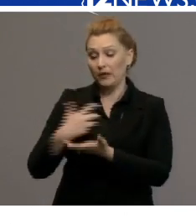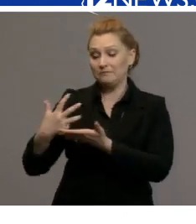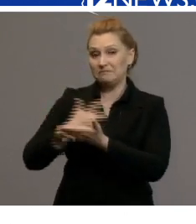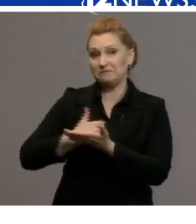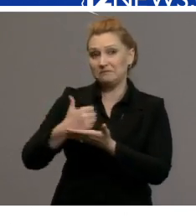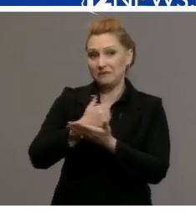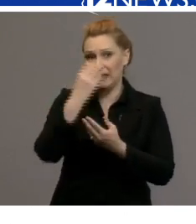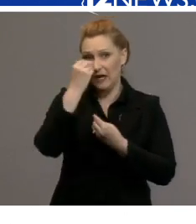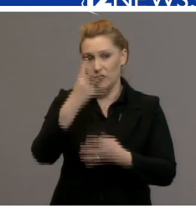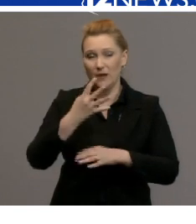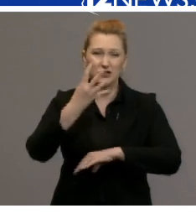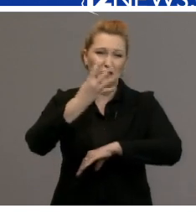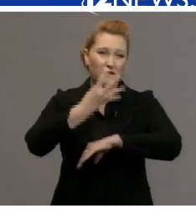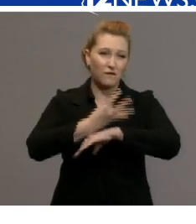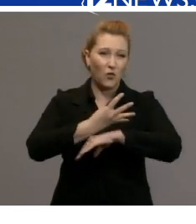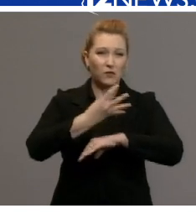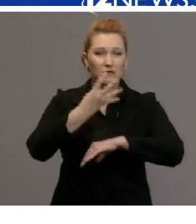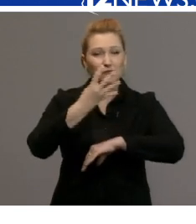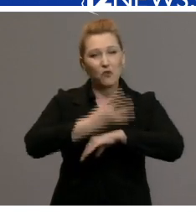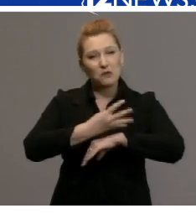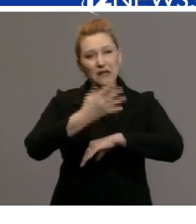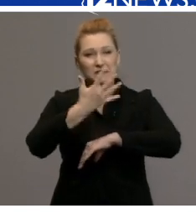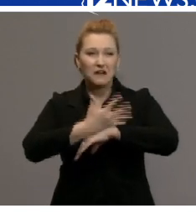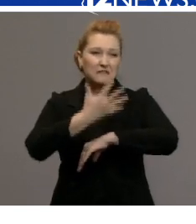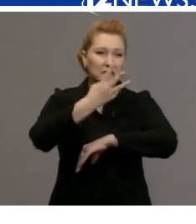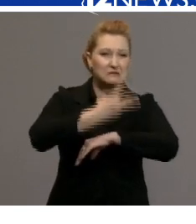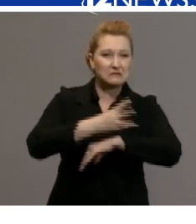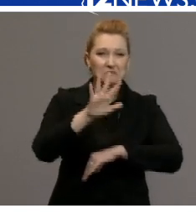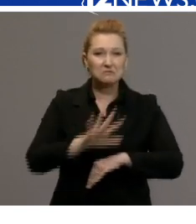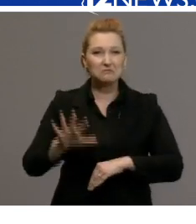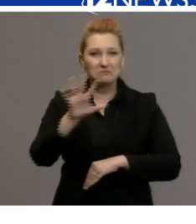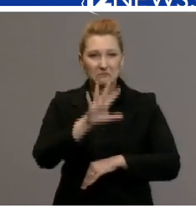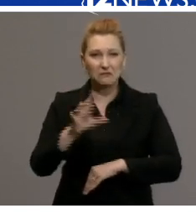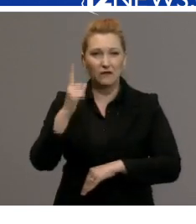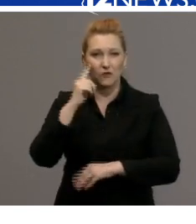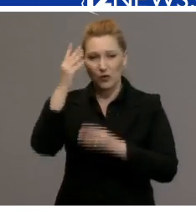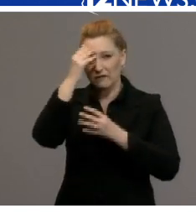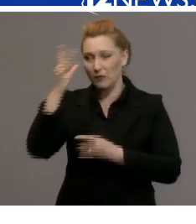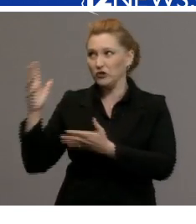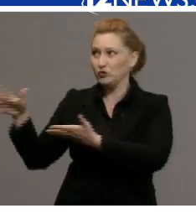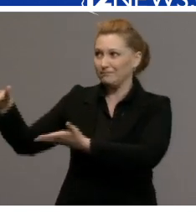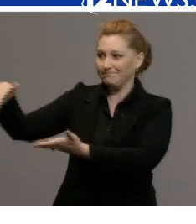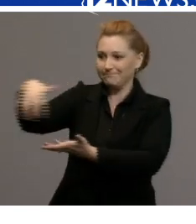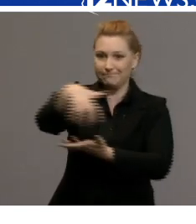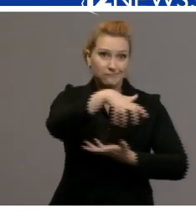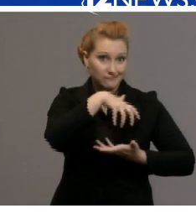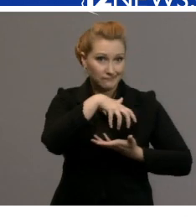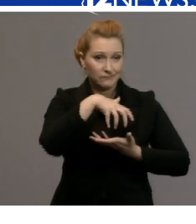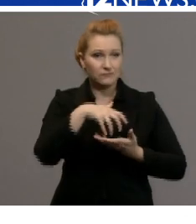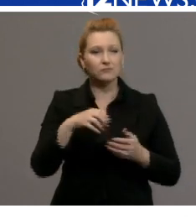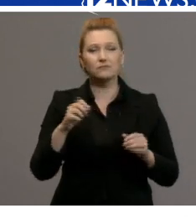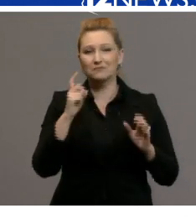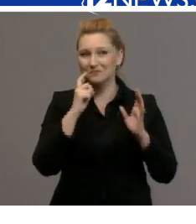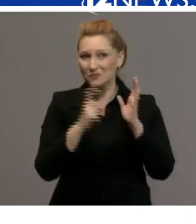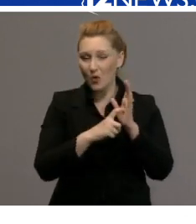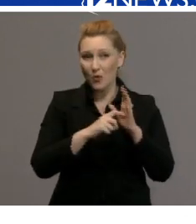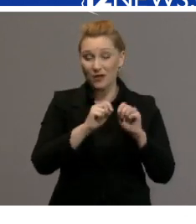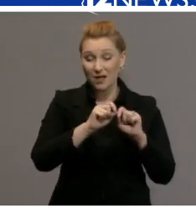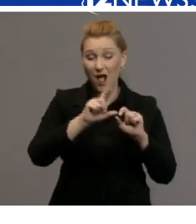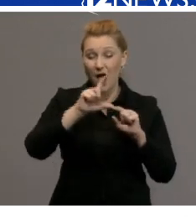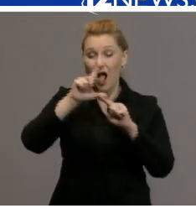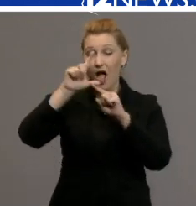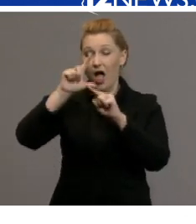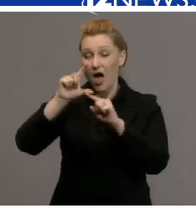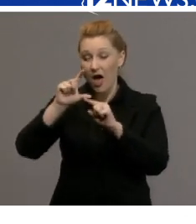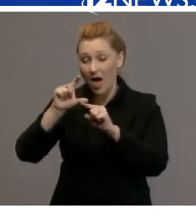yet been reported, but you can see these lines getting a little shorter, and this is something that we'll continue to